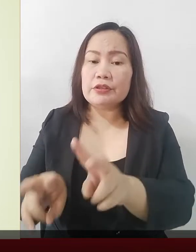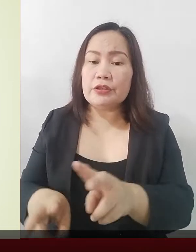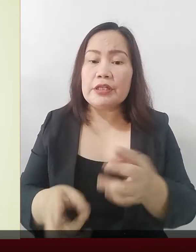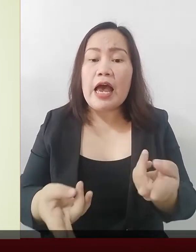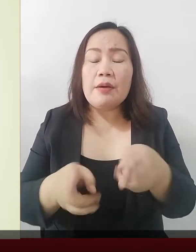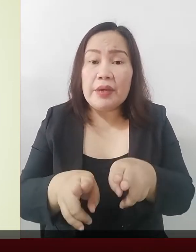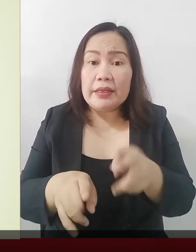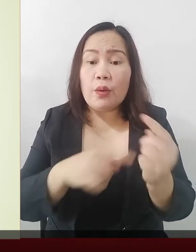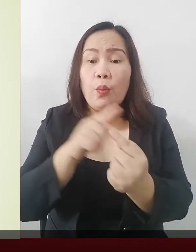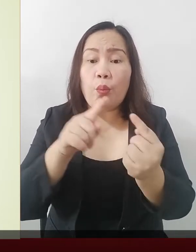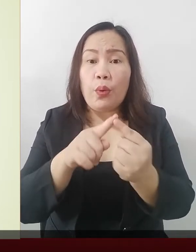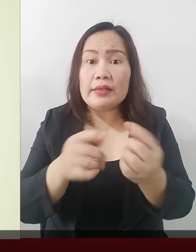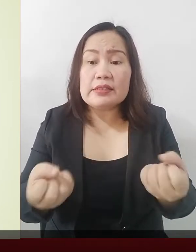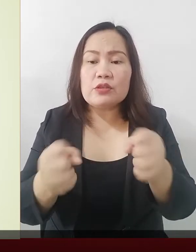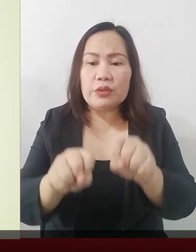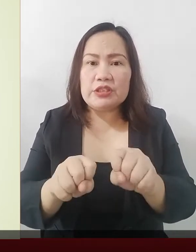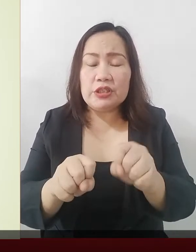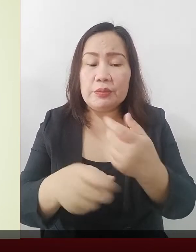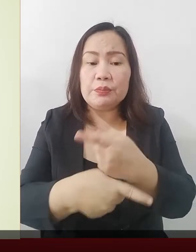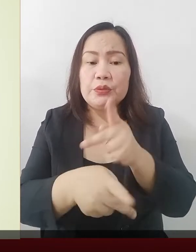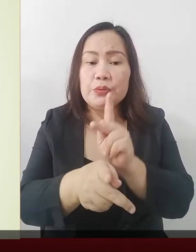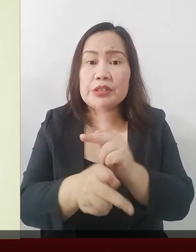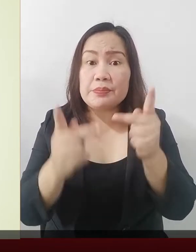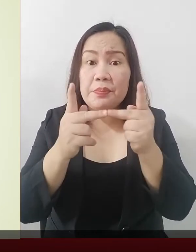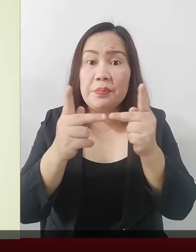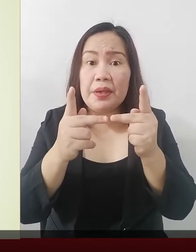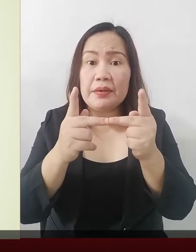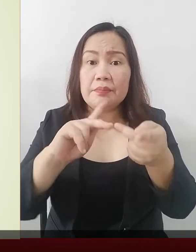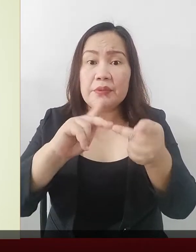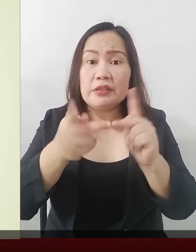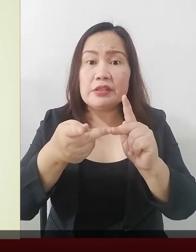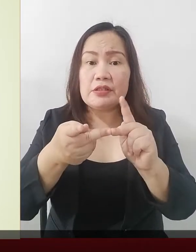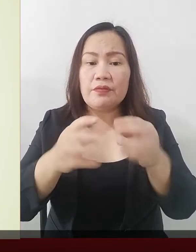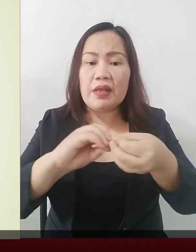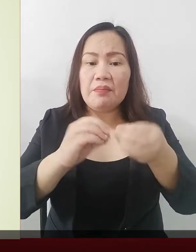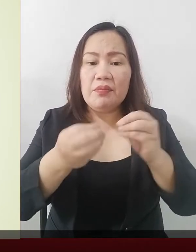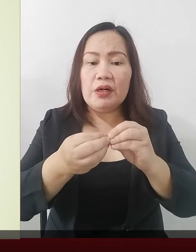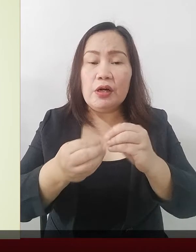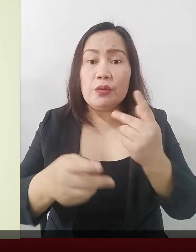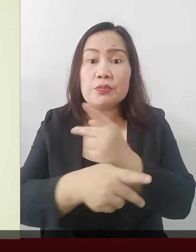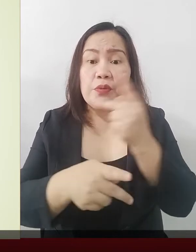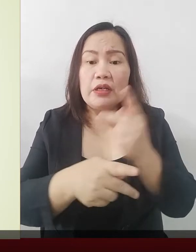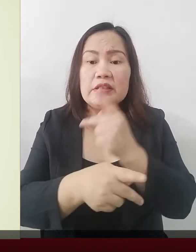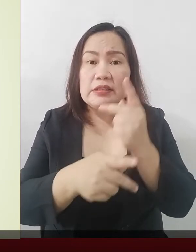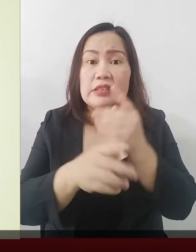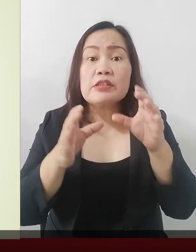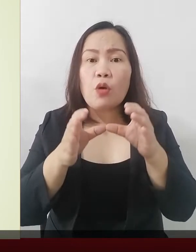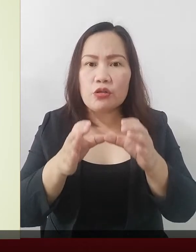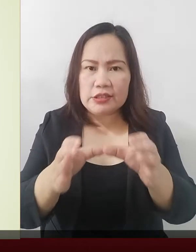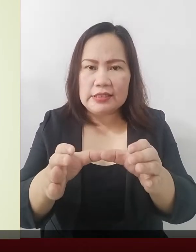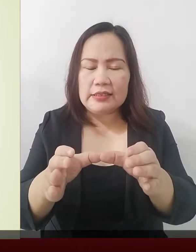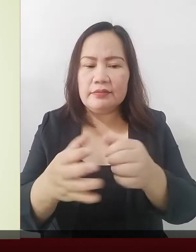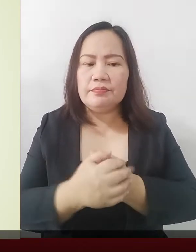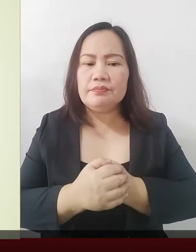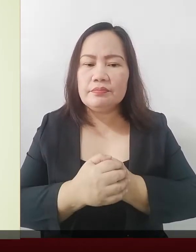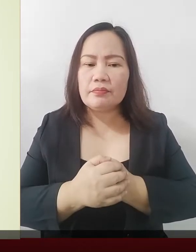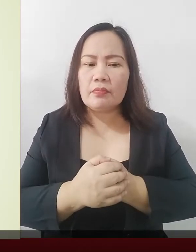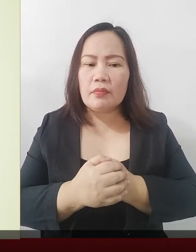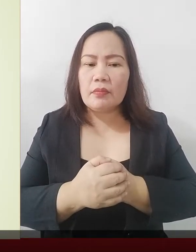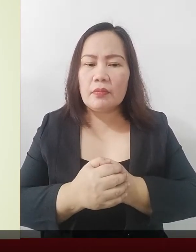occurs whenever a situation produces pairs of numbers whose product is constant.